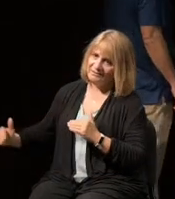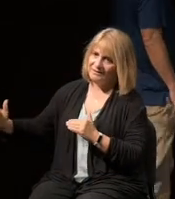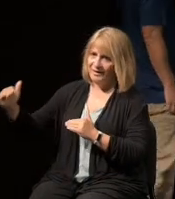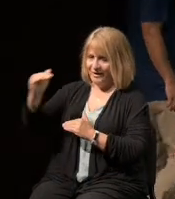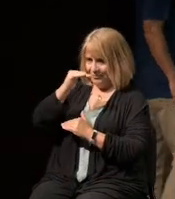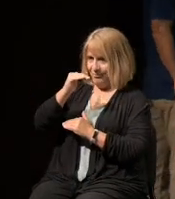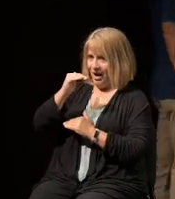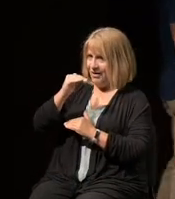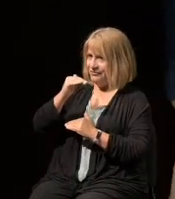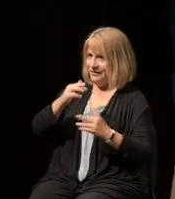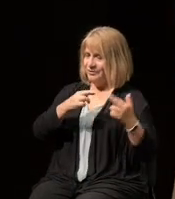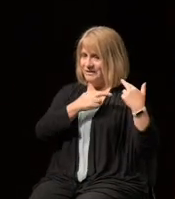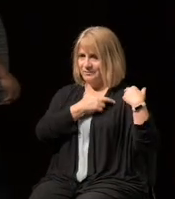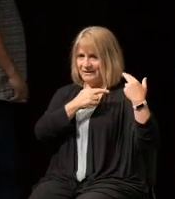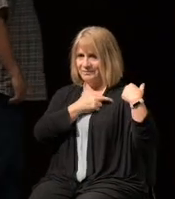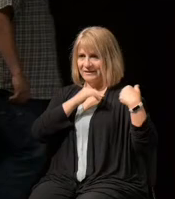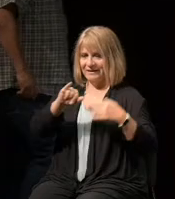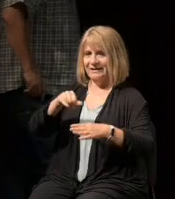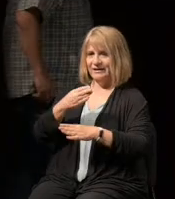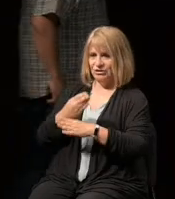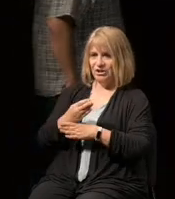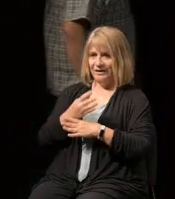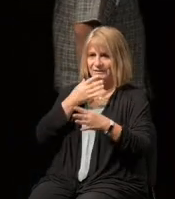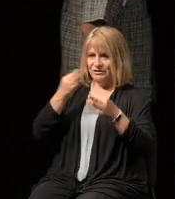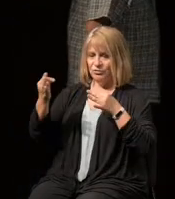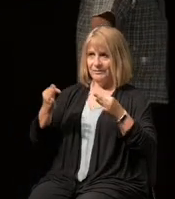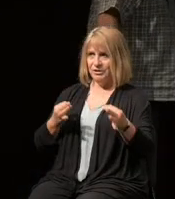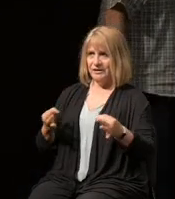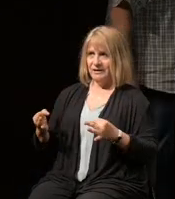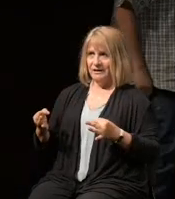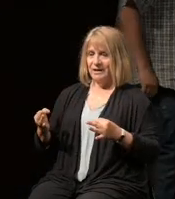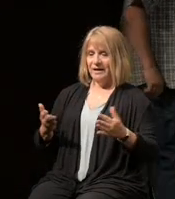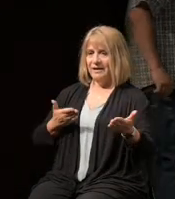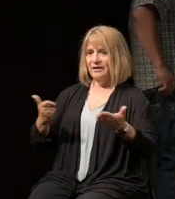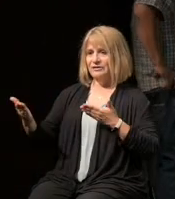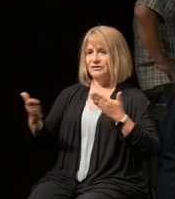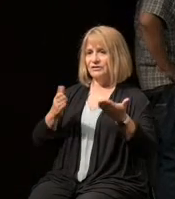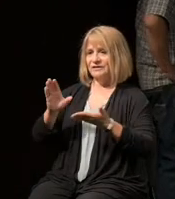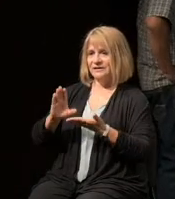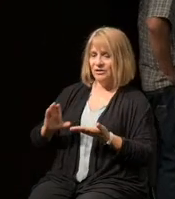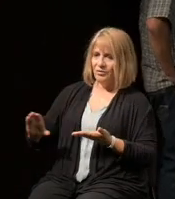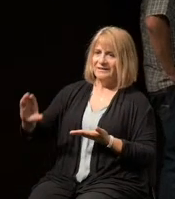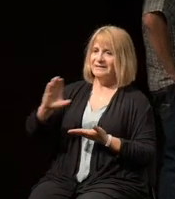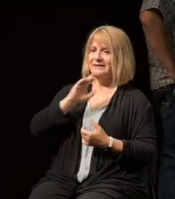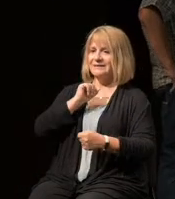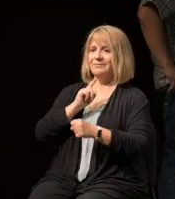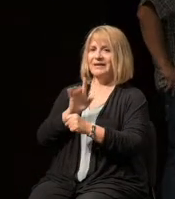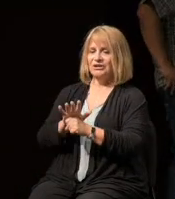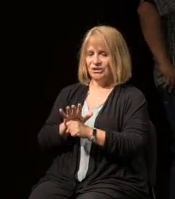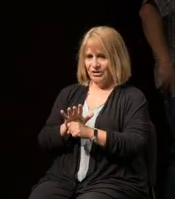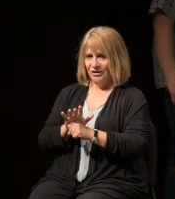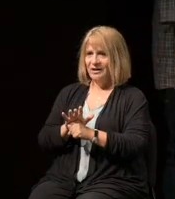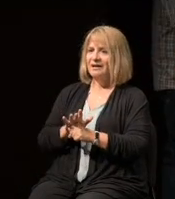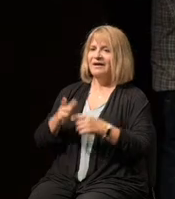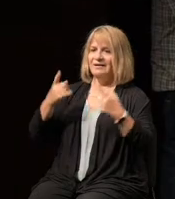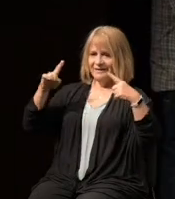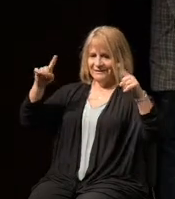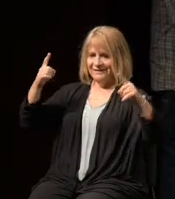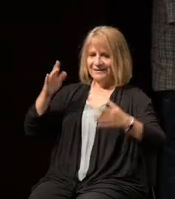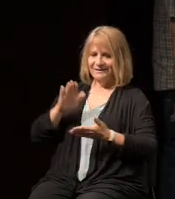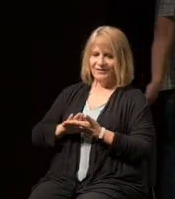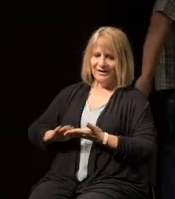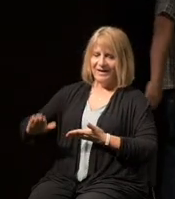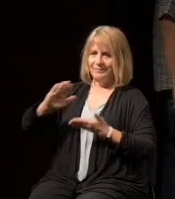delineated responsibilities in their job description in their service to Cuesta College to ensure the well-being of our campus and